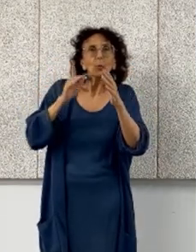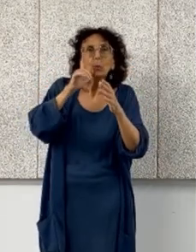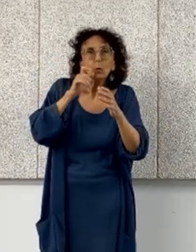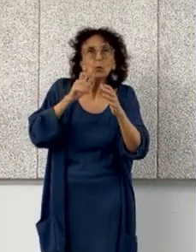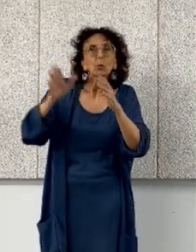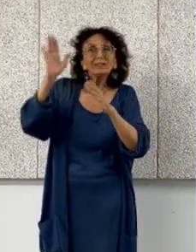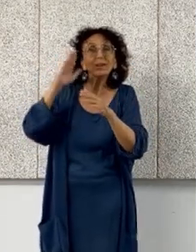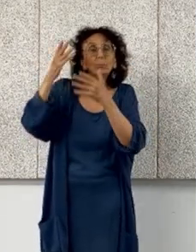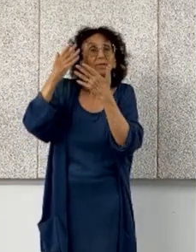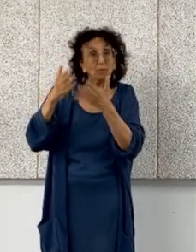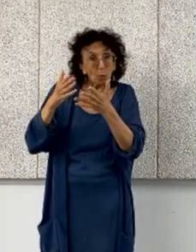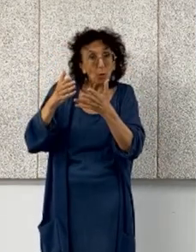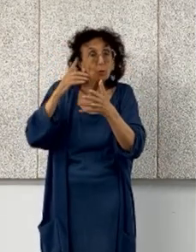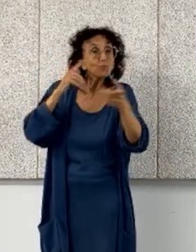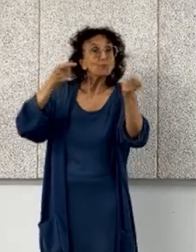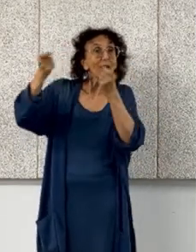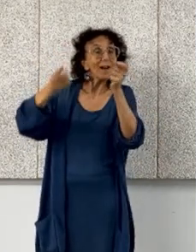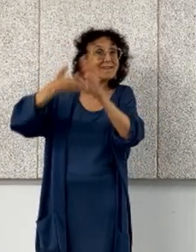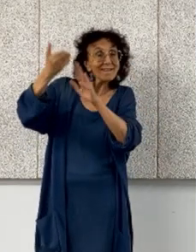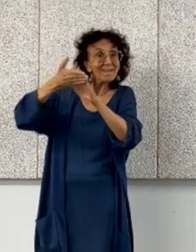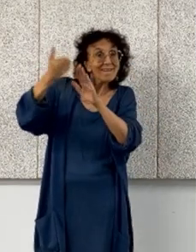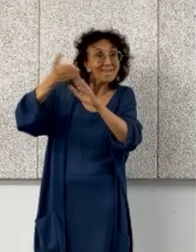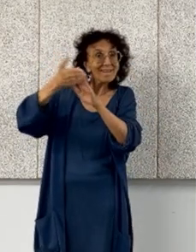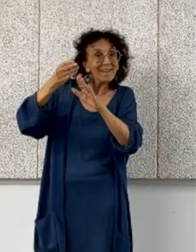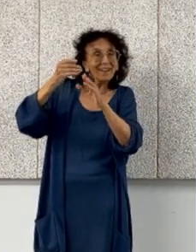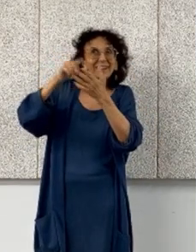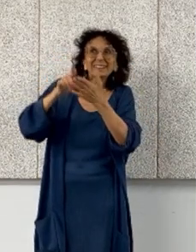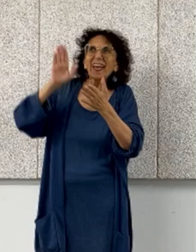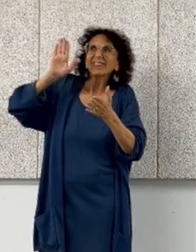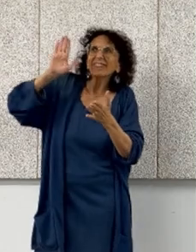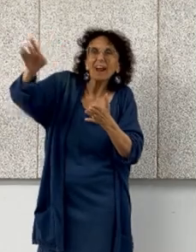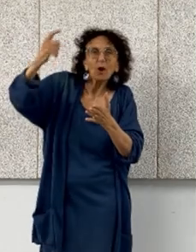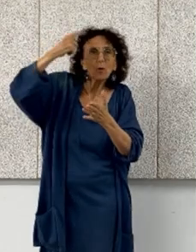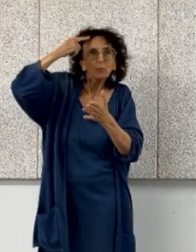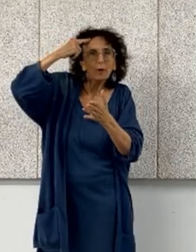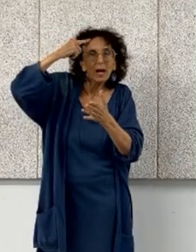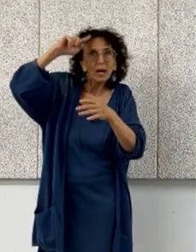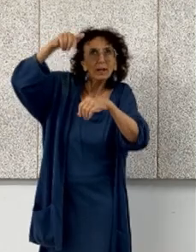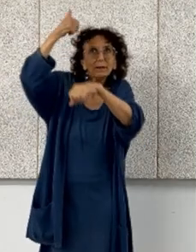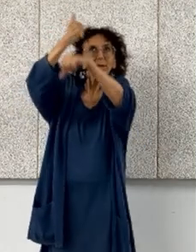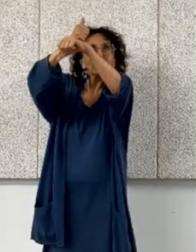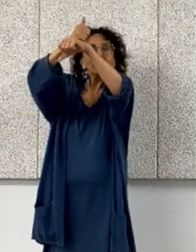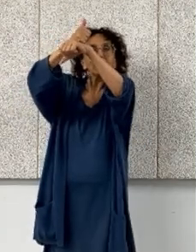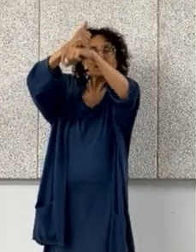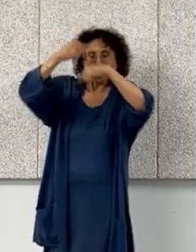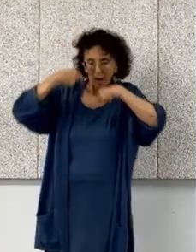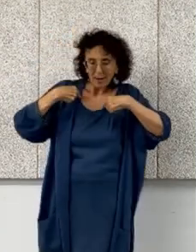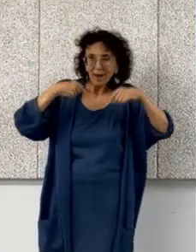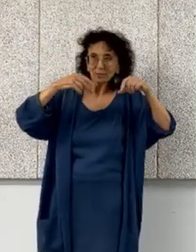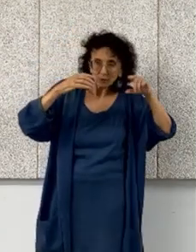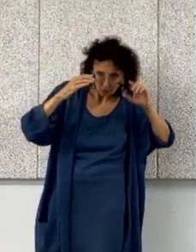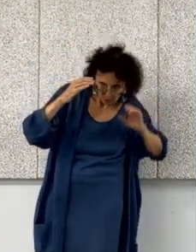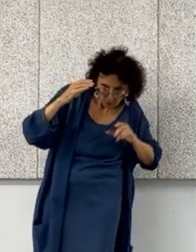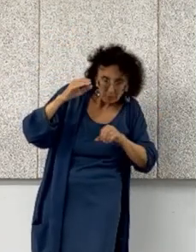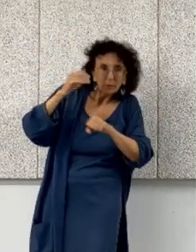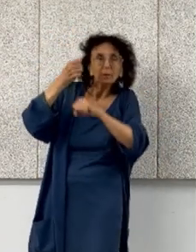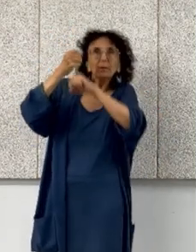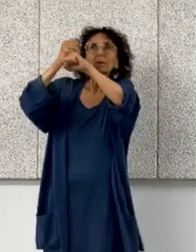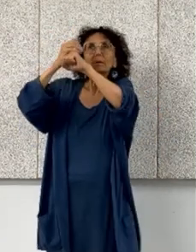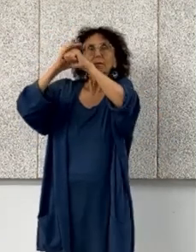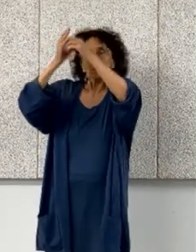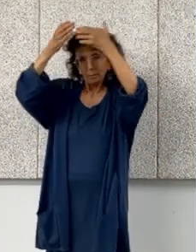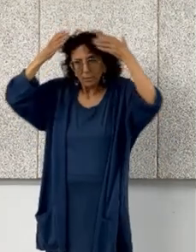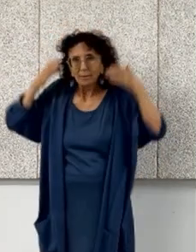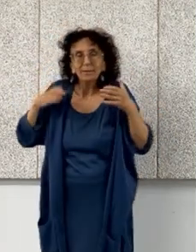predecessor. Mm-hmm. Because the manner in which they think, the manner in which they lead